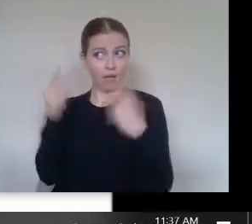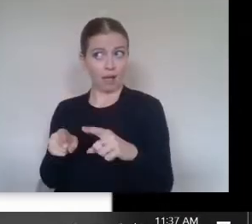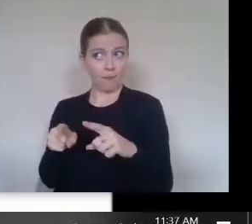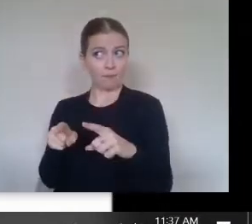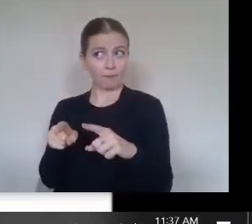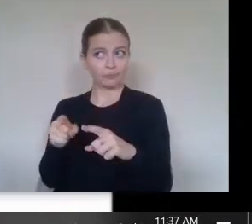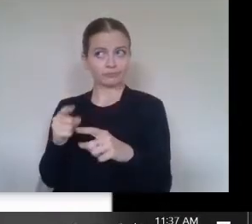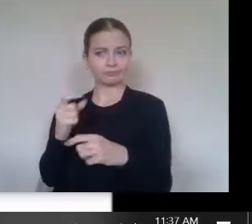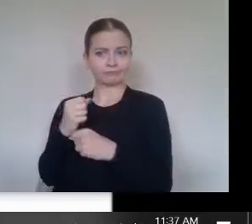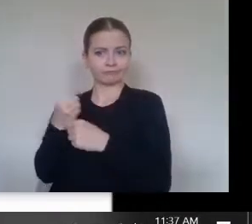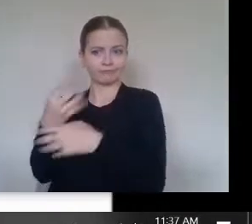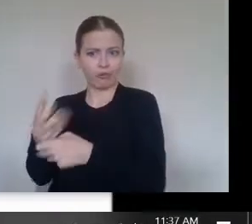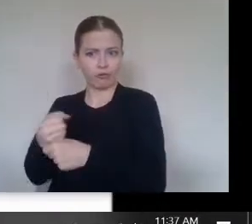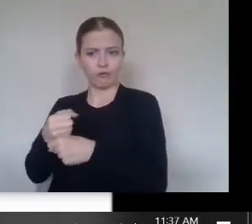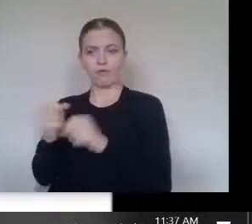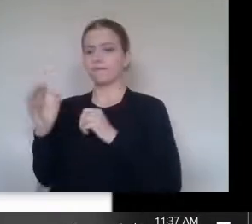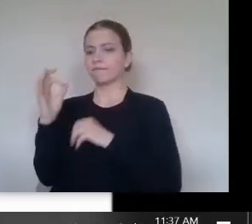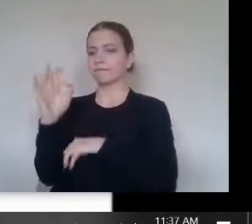foreigner.